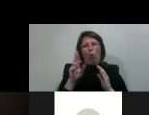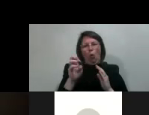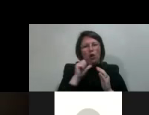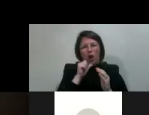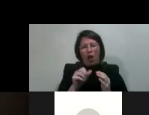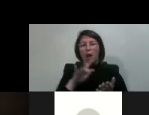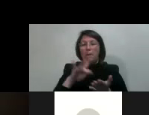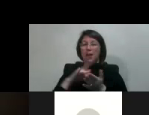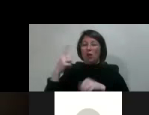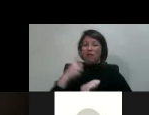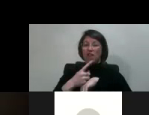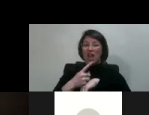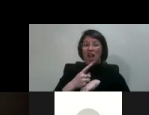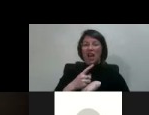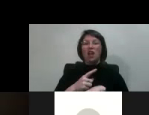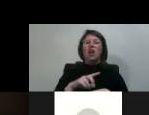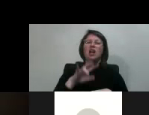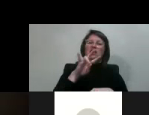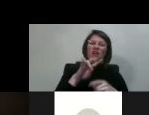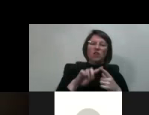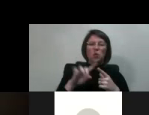will go from about every 7 to 8 to every 9 to 10 minutes.